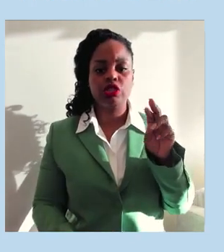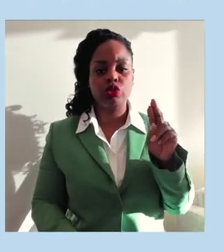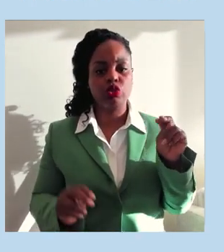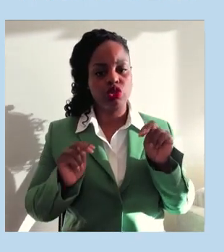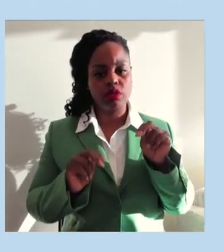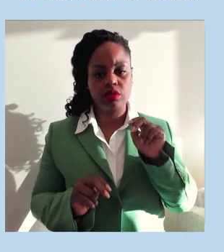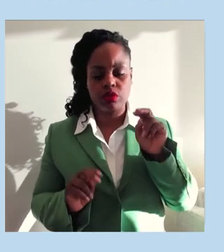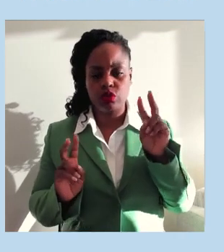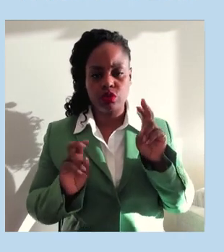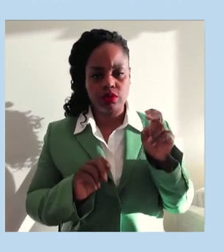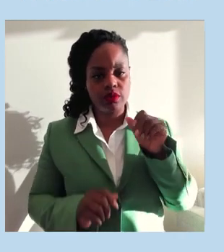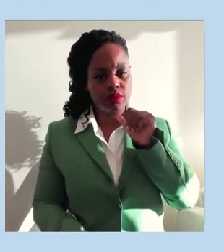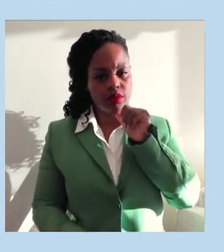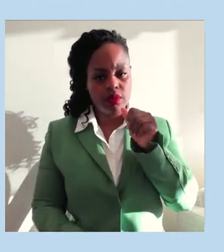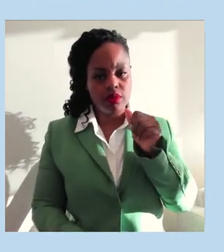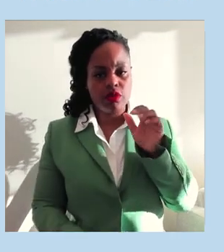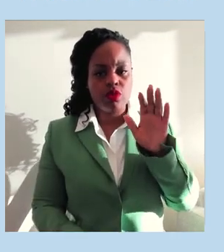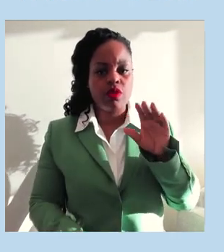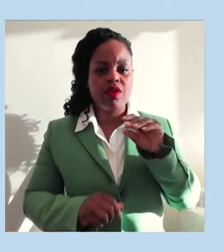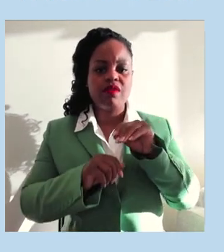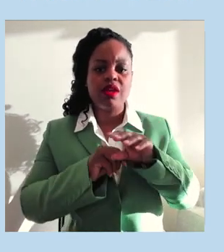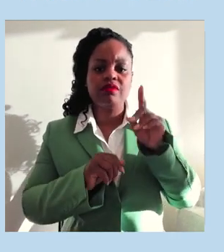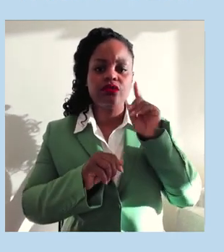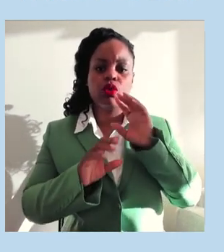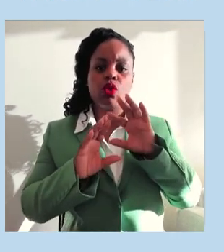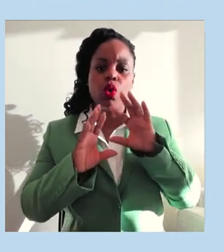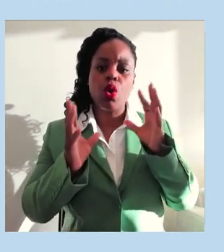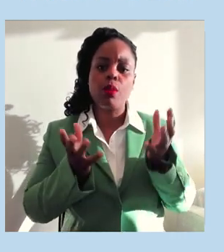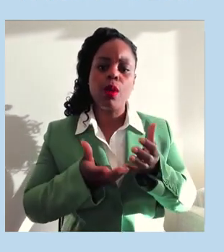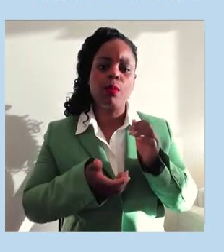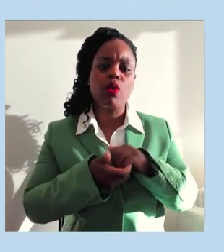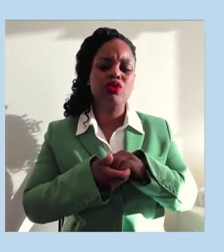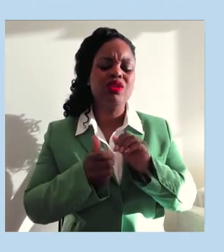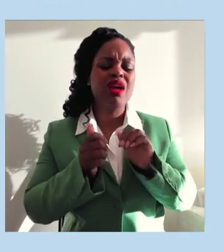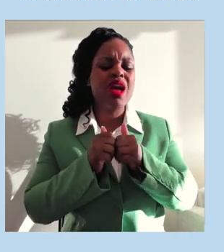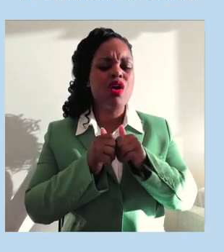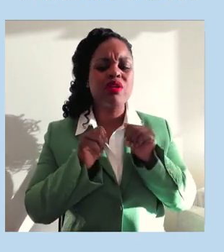partners on how they can support women and youth-led climate movements?